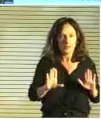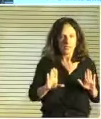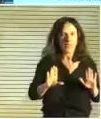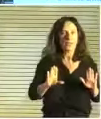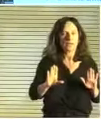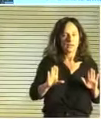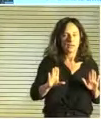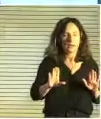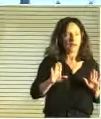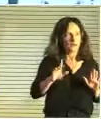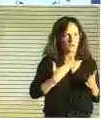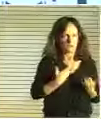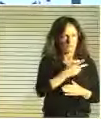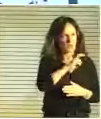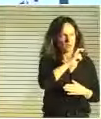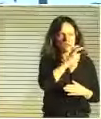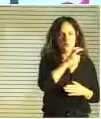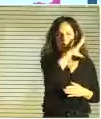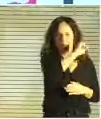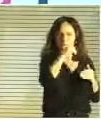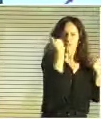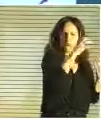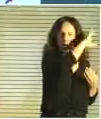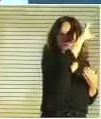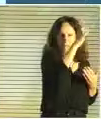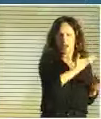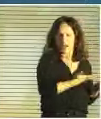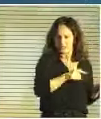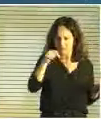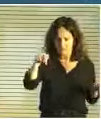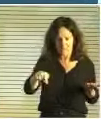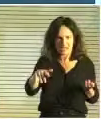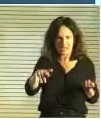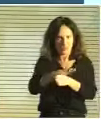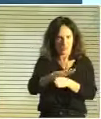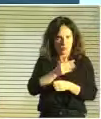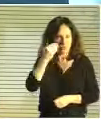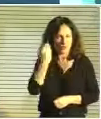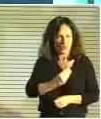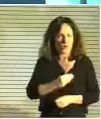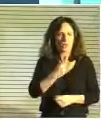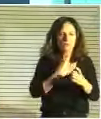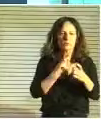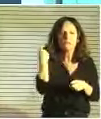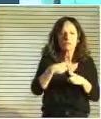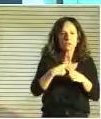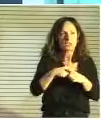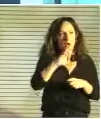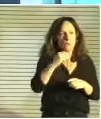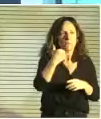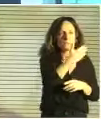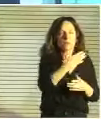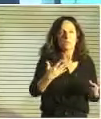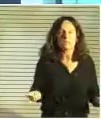why. They told me, well, we do not really know, but probably our suppliers are too small. Our farmers have not